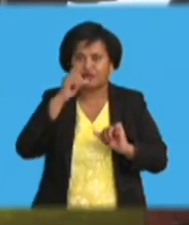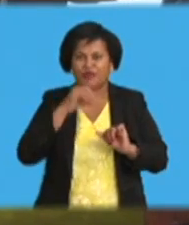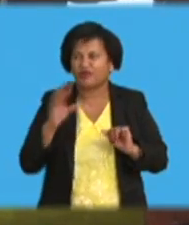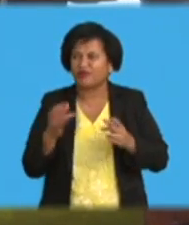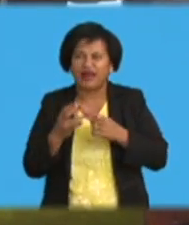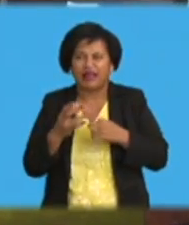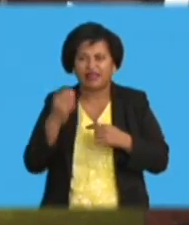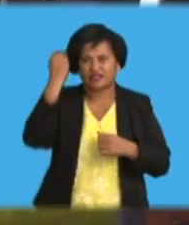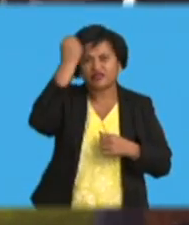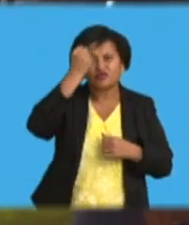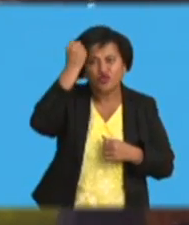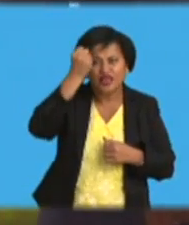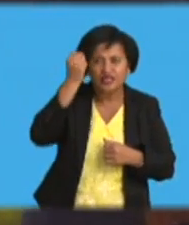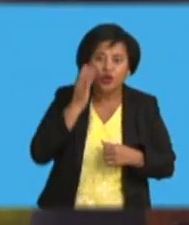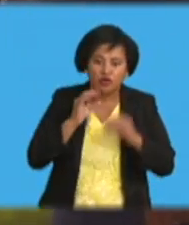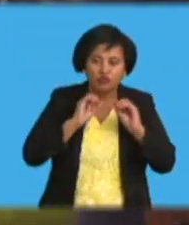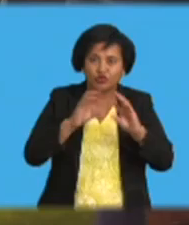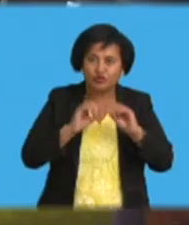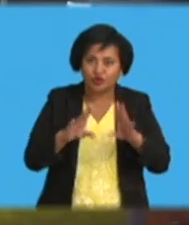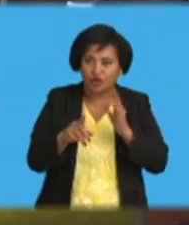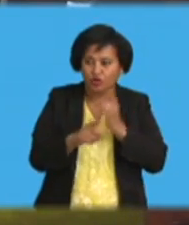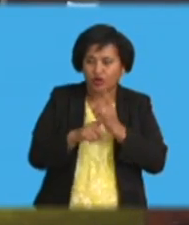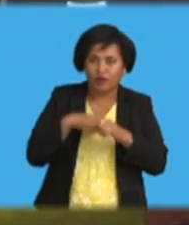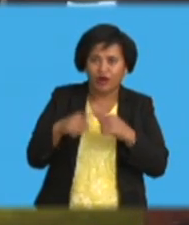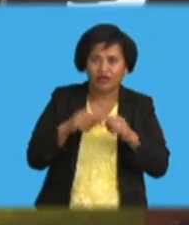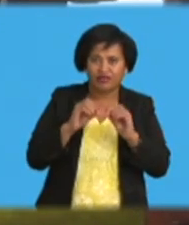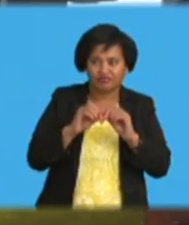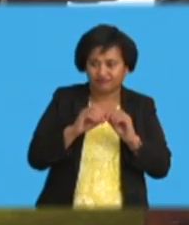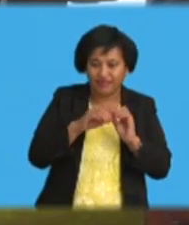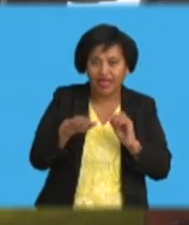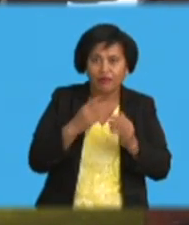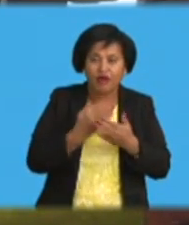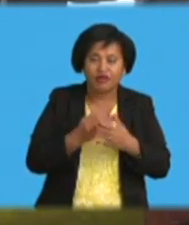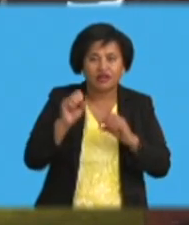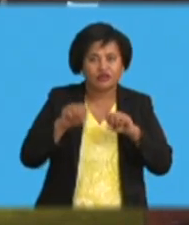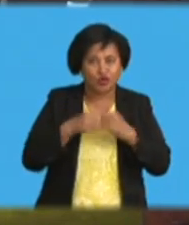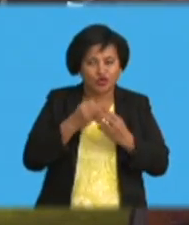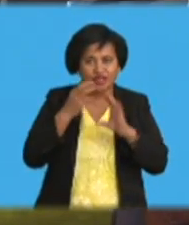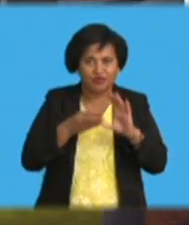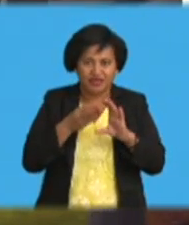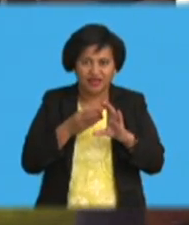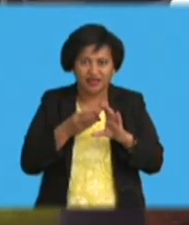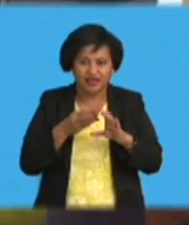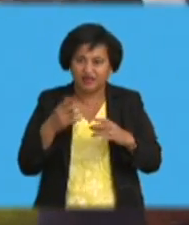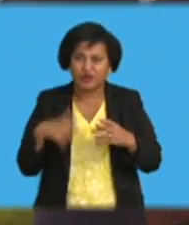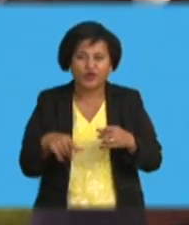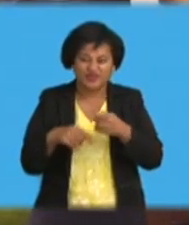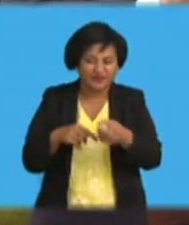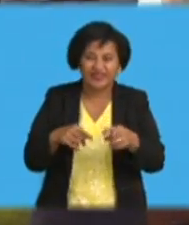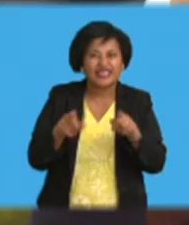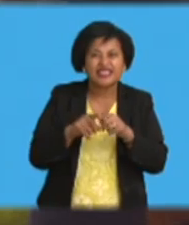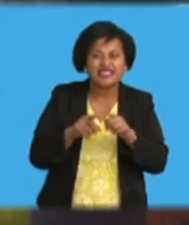false and malicious social media postings can cause. Because threats to the well-being and safety of our people, Madam Speaker, can harm just as easily